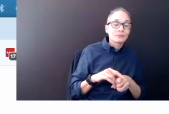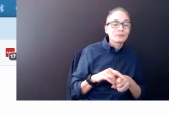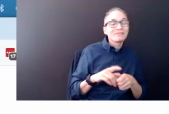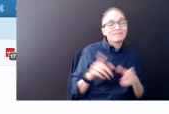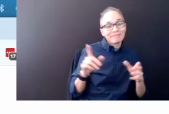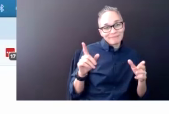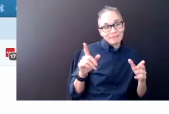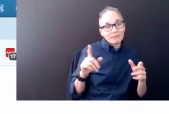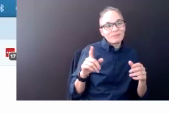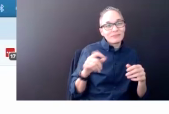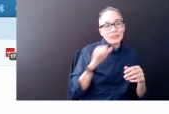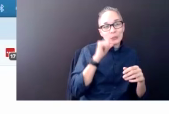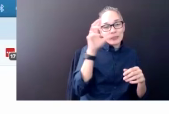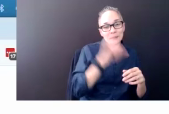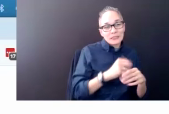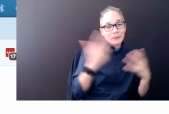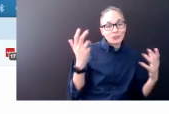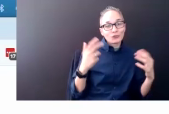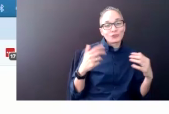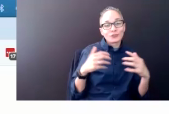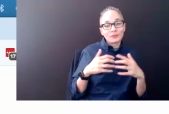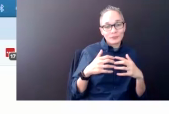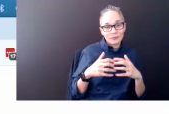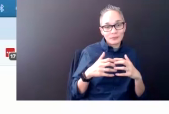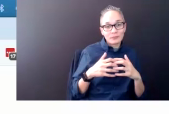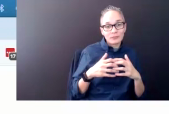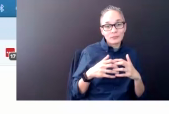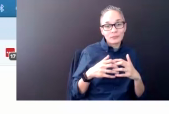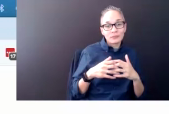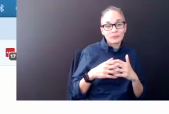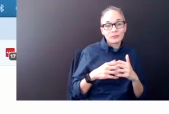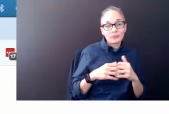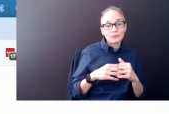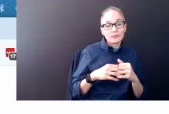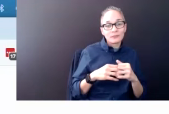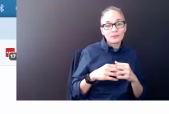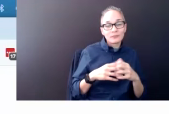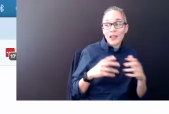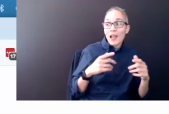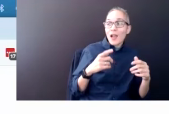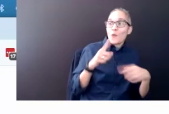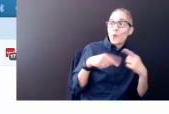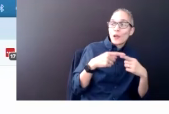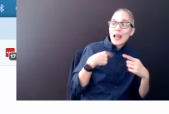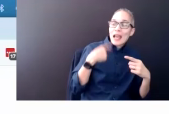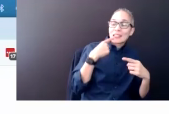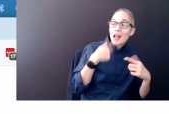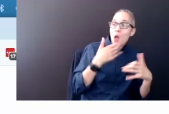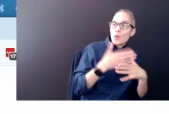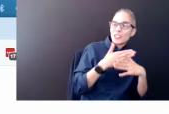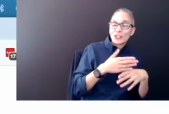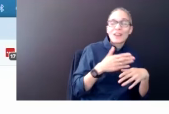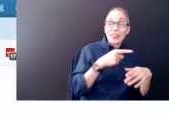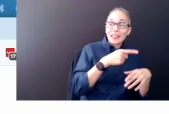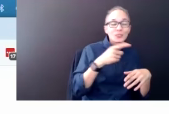overlap, so you didn't Yeah. miss much. Okay. Yeah. you Yeah. know when I was like, Yeah. oh, I want to present my thing, it has a thing, and you're like, oh, Rio has a thing,